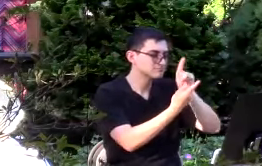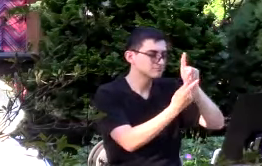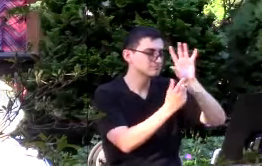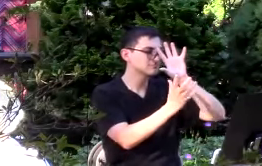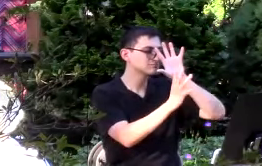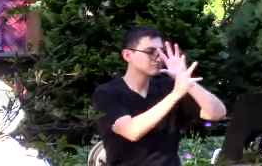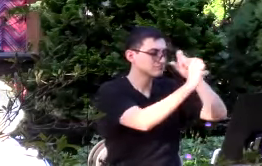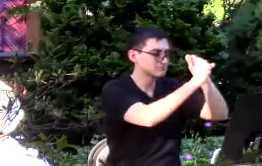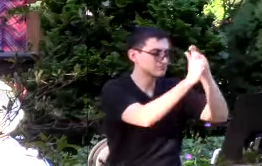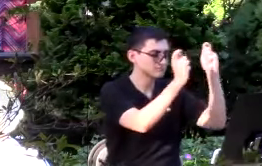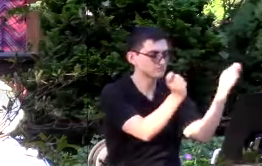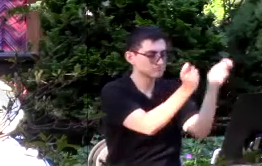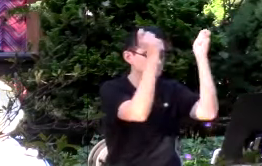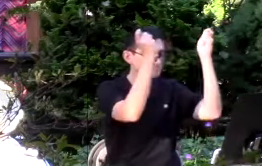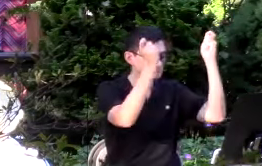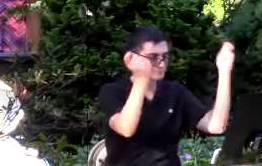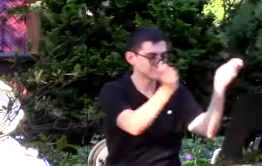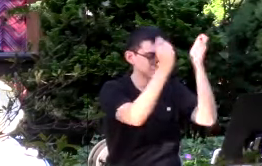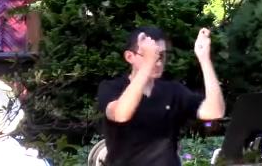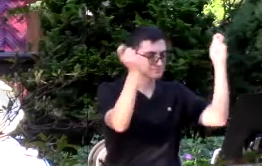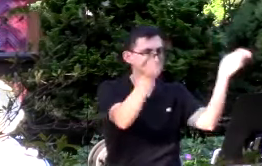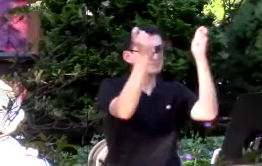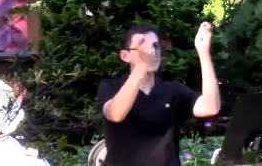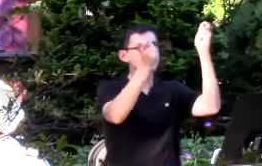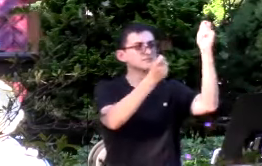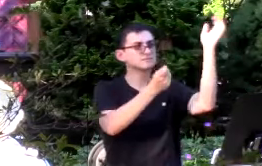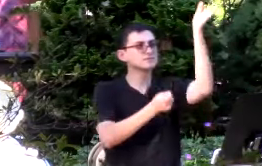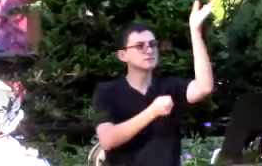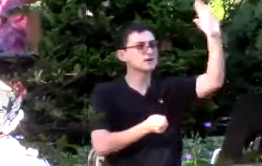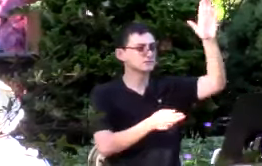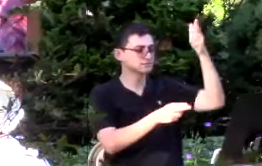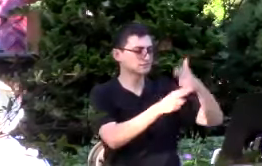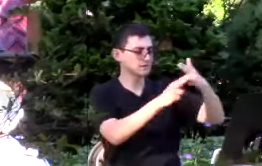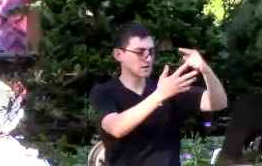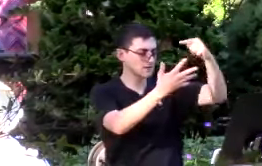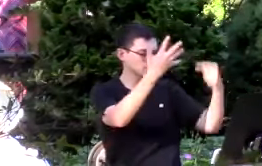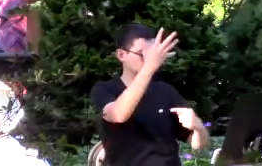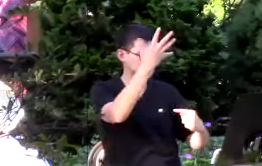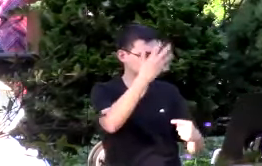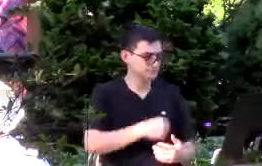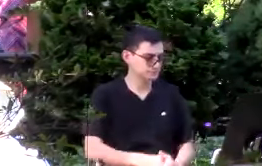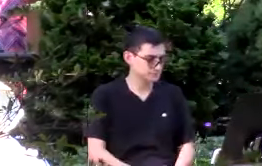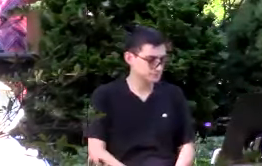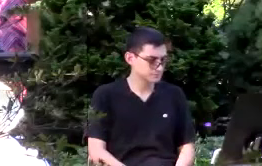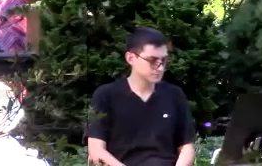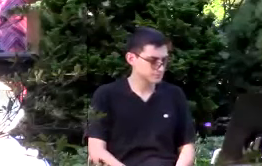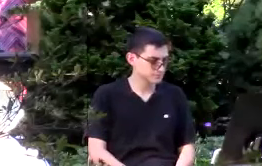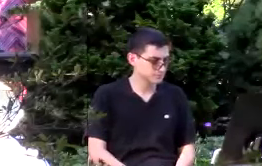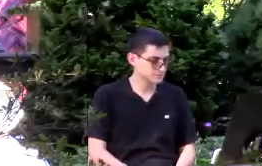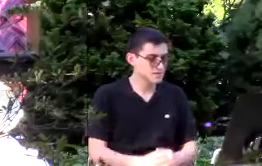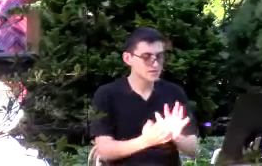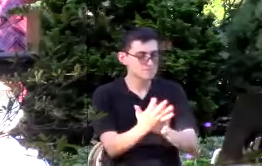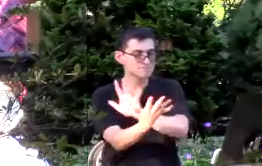v'yitadar v'yitale v'yitalal shmer kudusha v'rihu le'la min kol